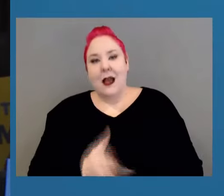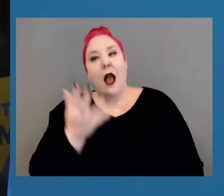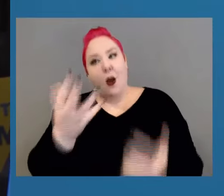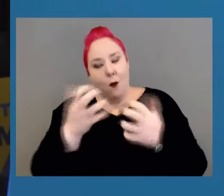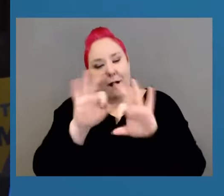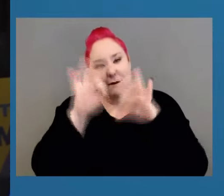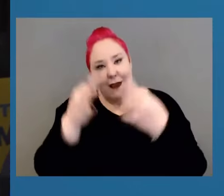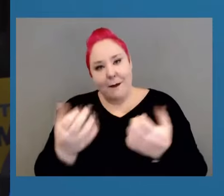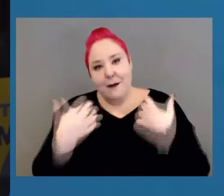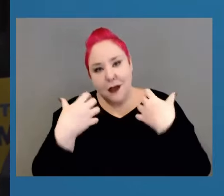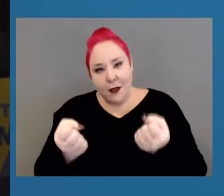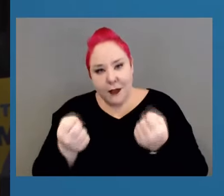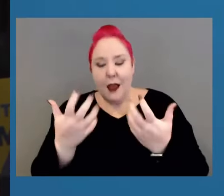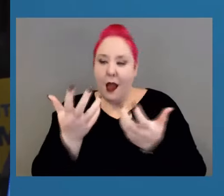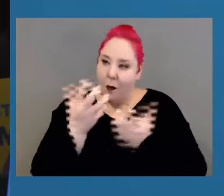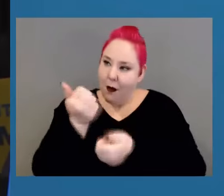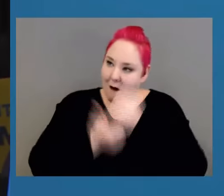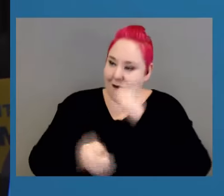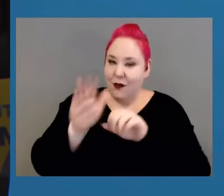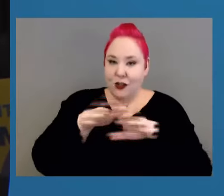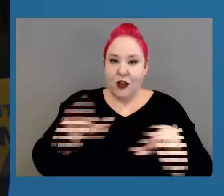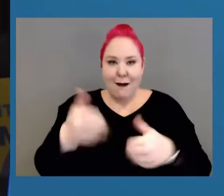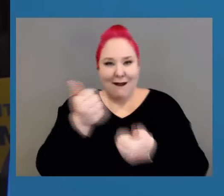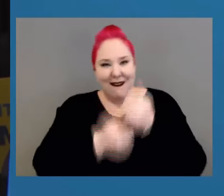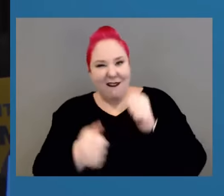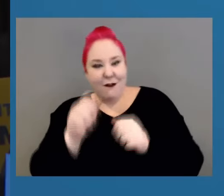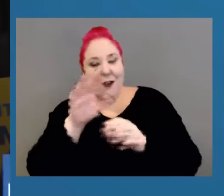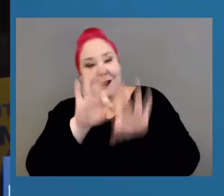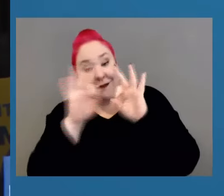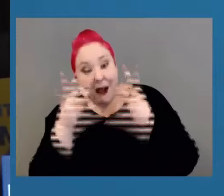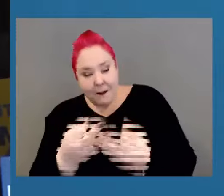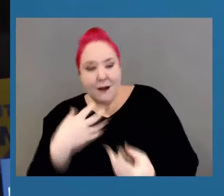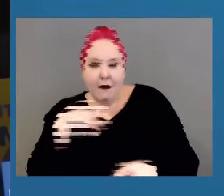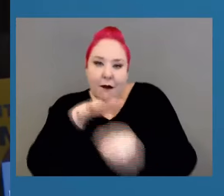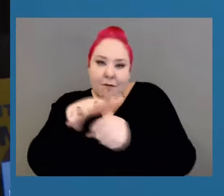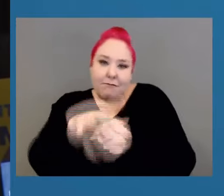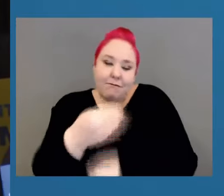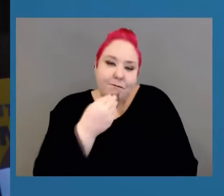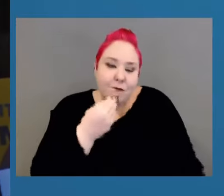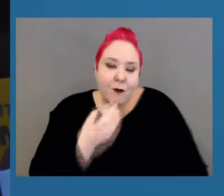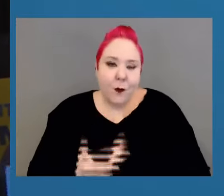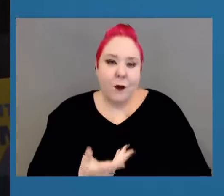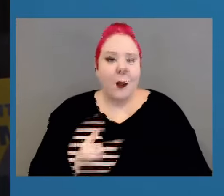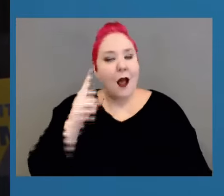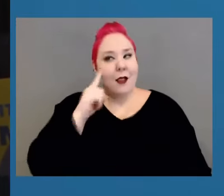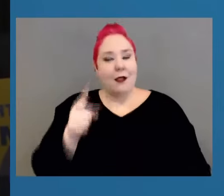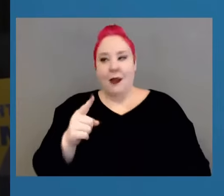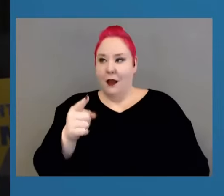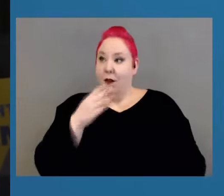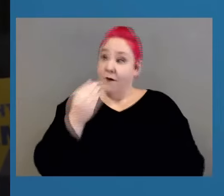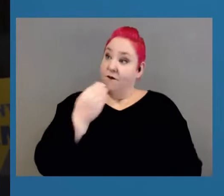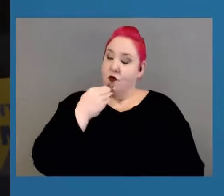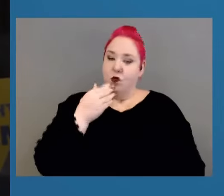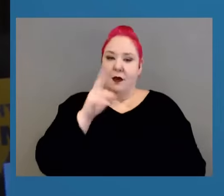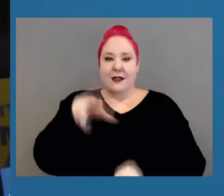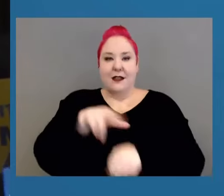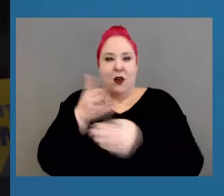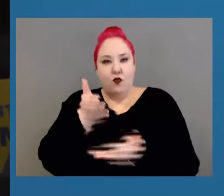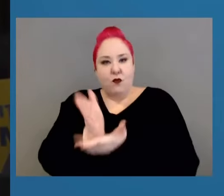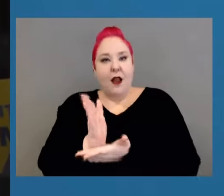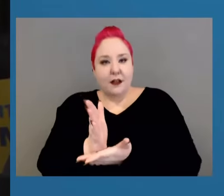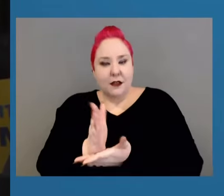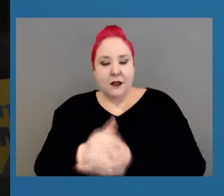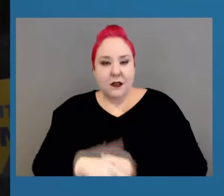every child and family to have enough to eat. I believe food to be a natural right for